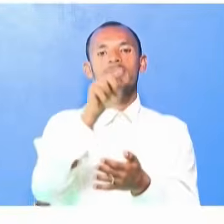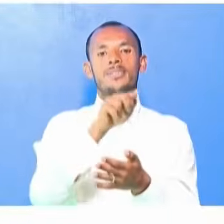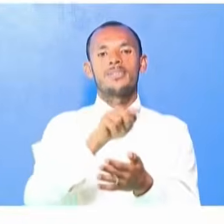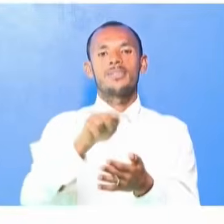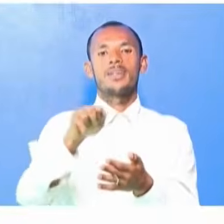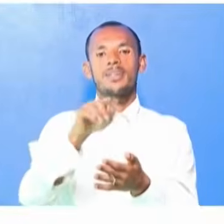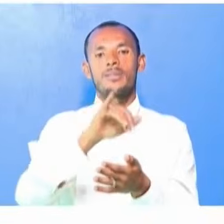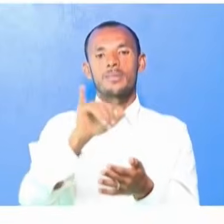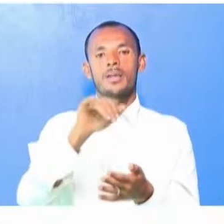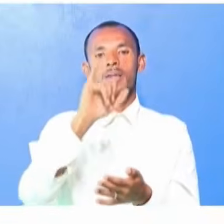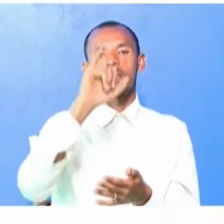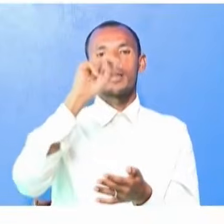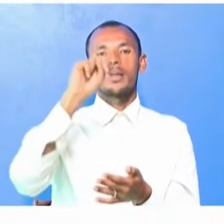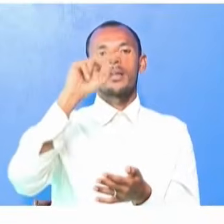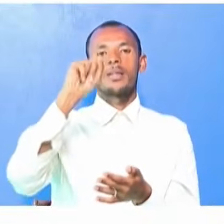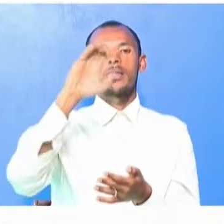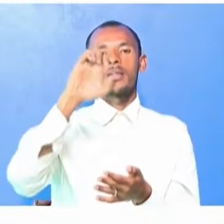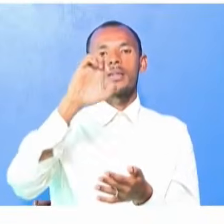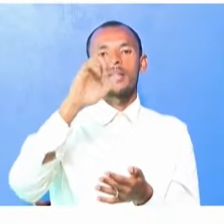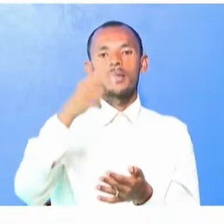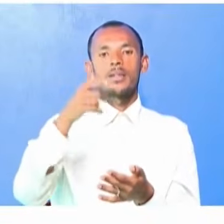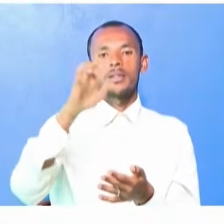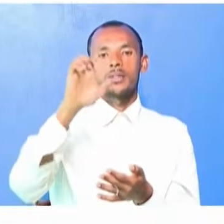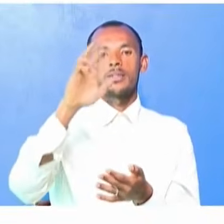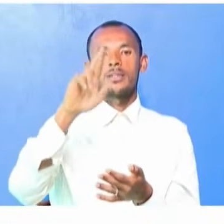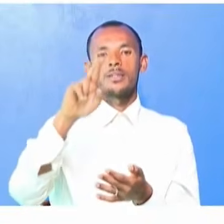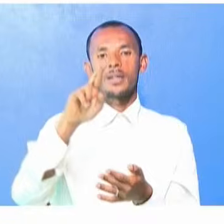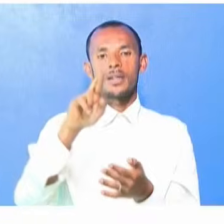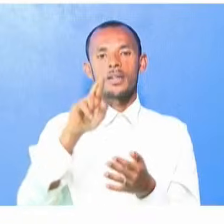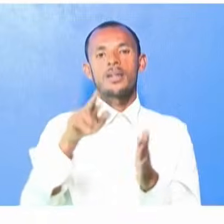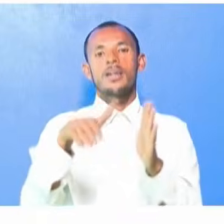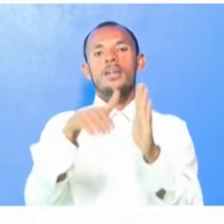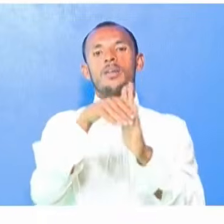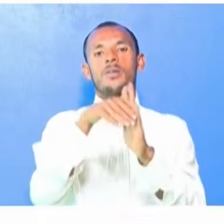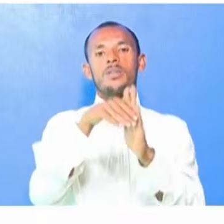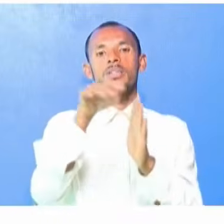of integer, the set of